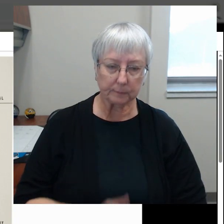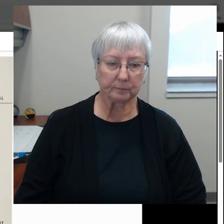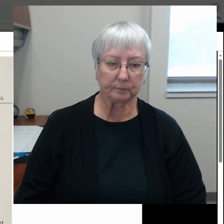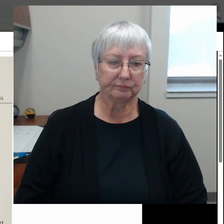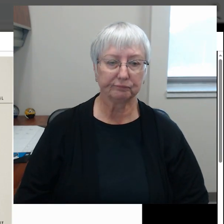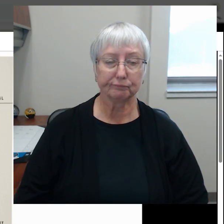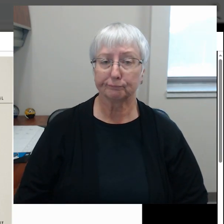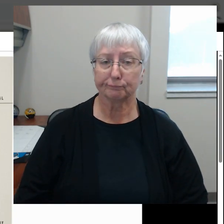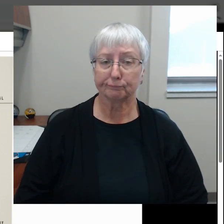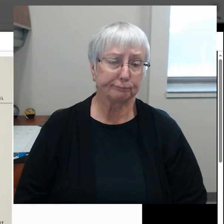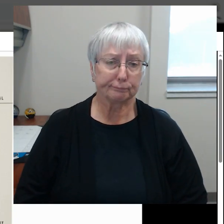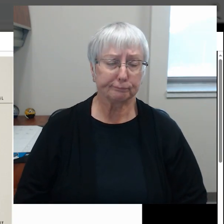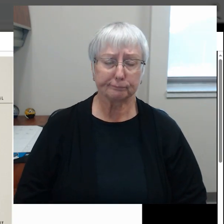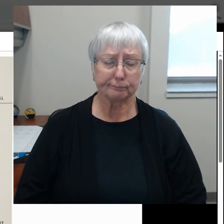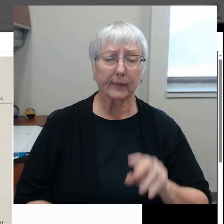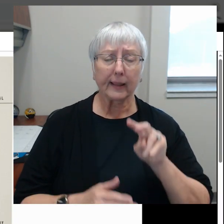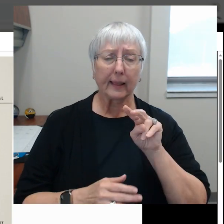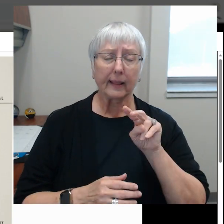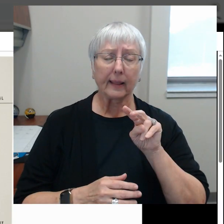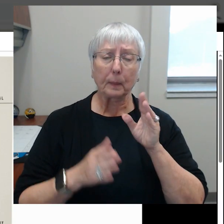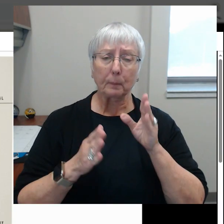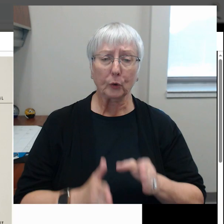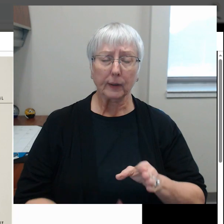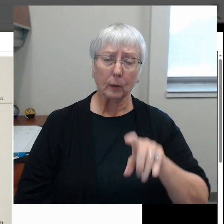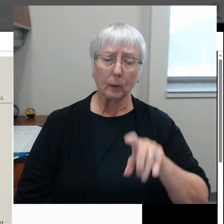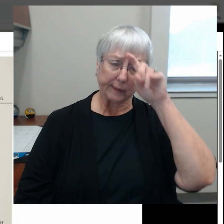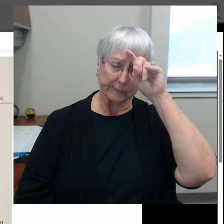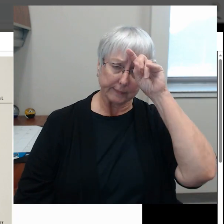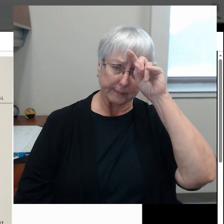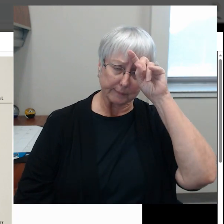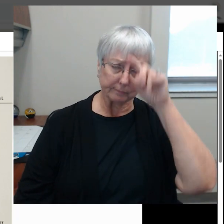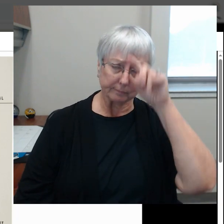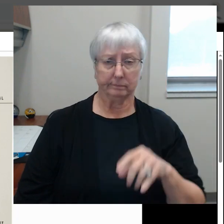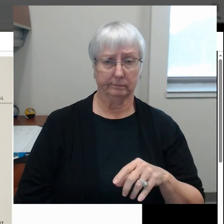There is nothing for the viewer to question. Why bother?